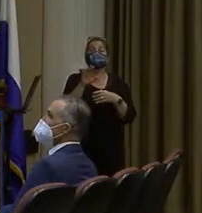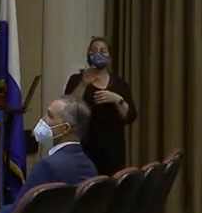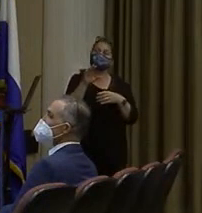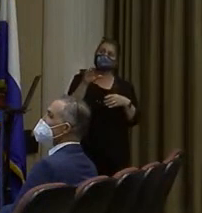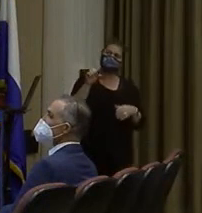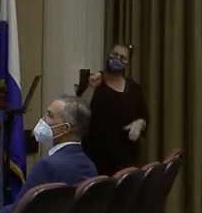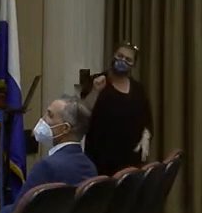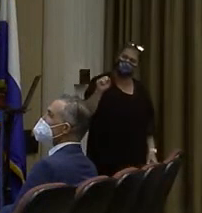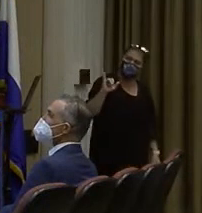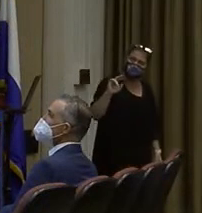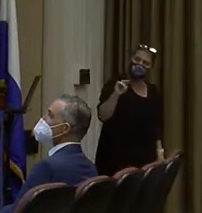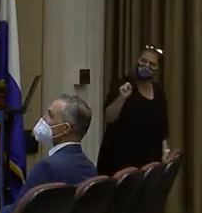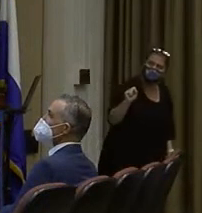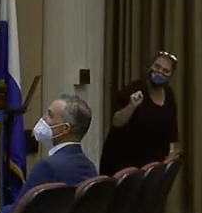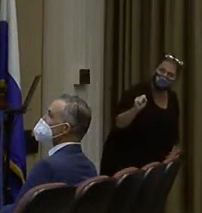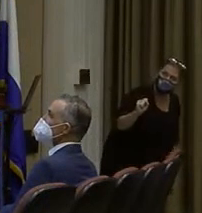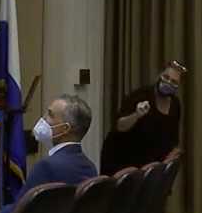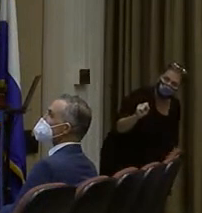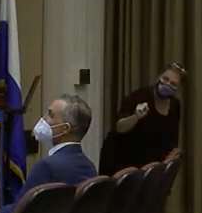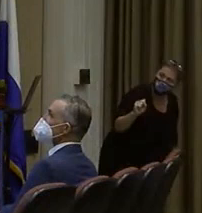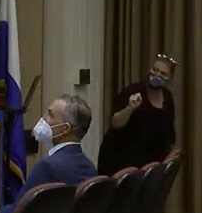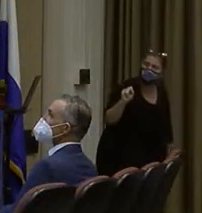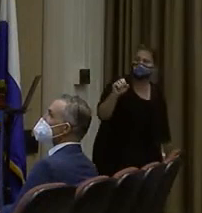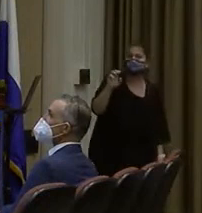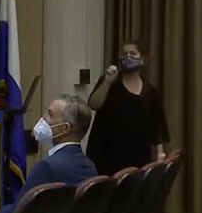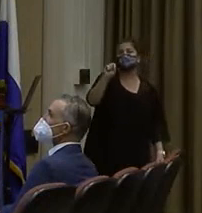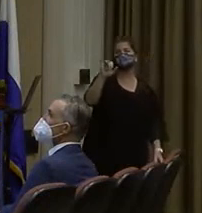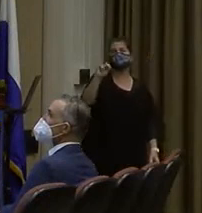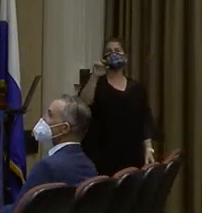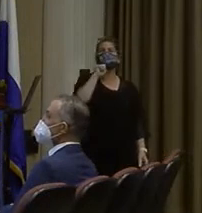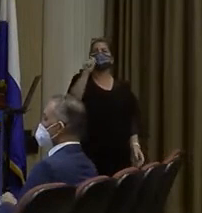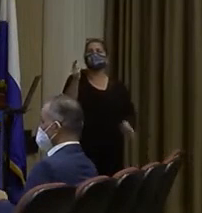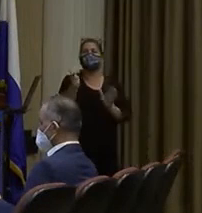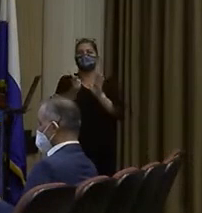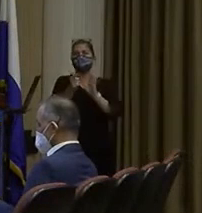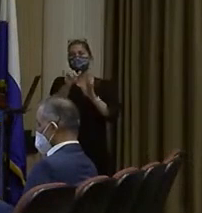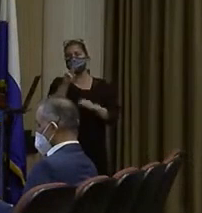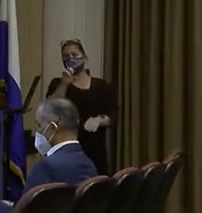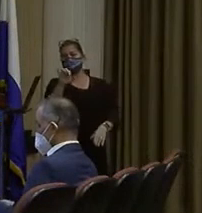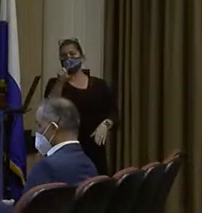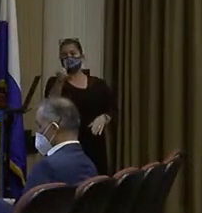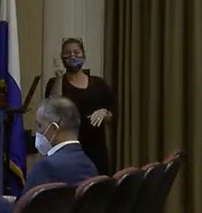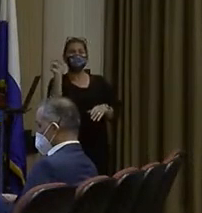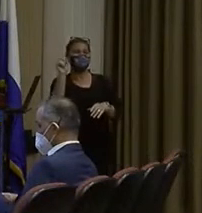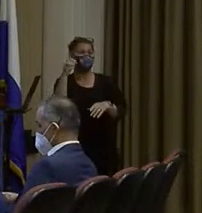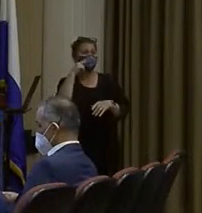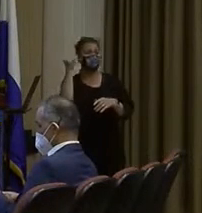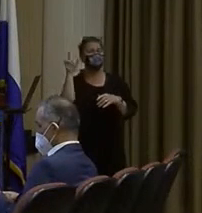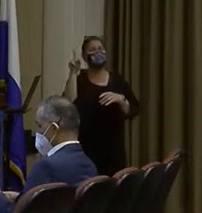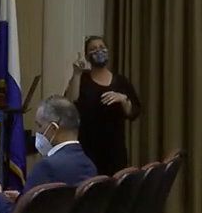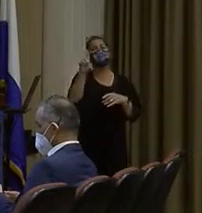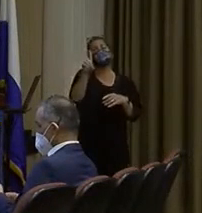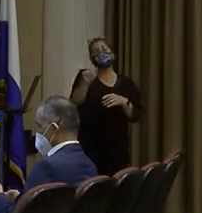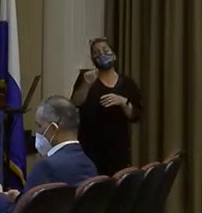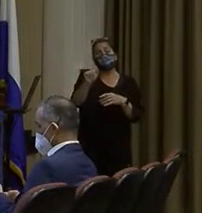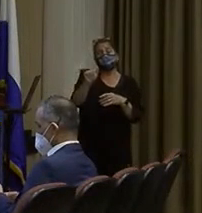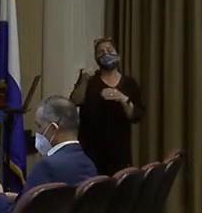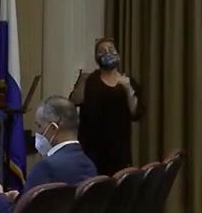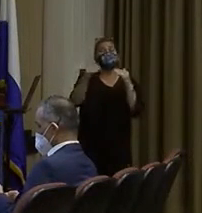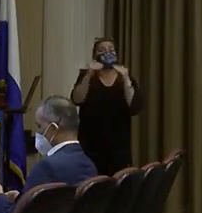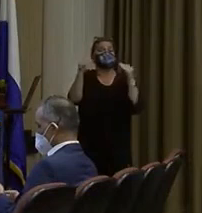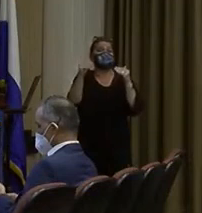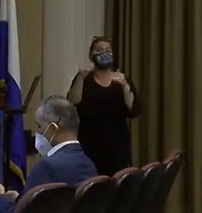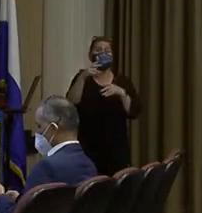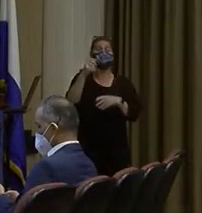It's an amazing disability justice group out of California. They have a disability justice primer called Skin, Tooth,